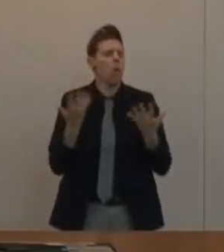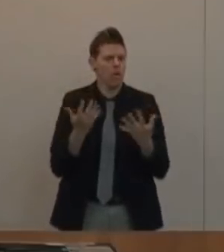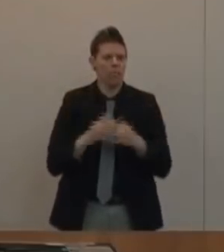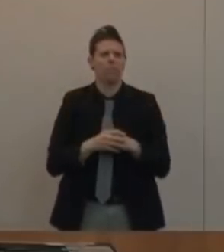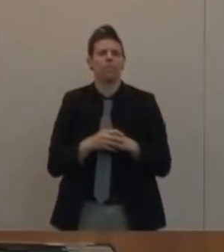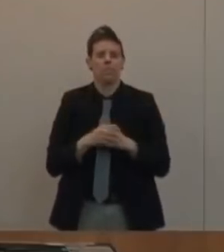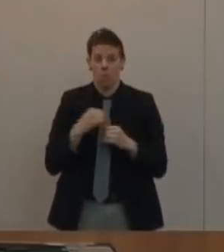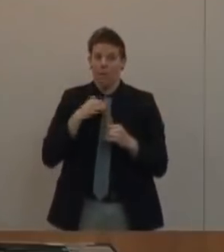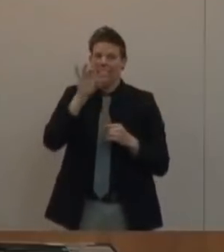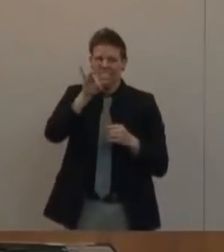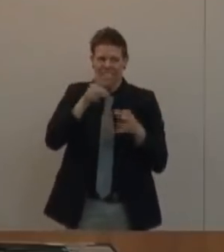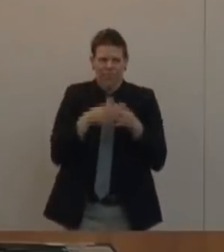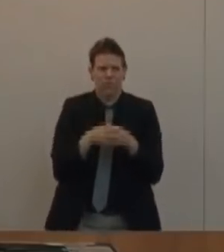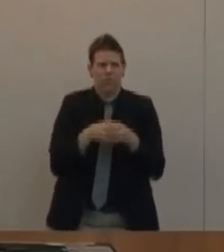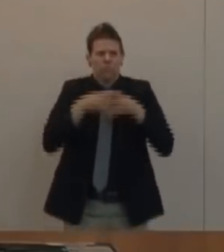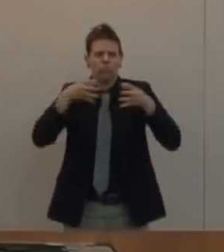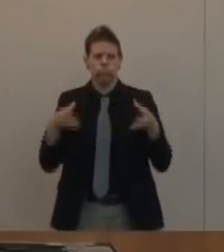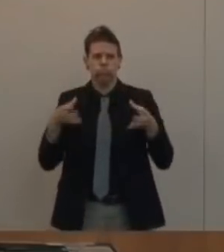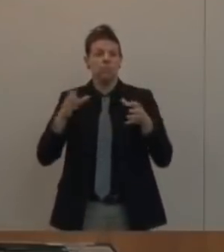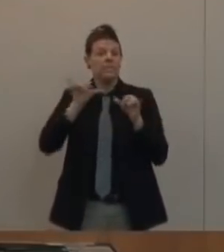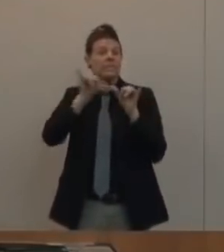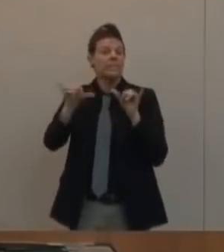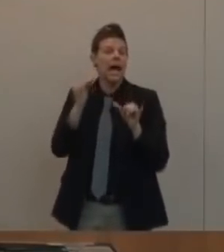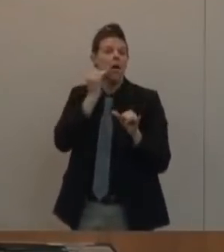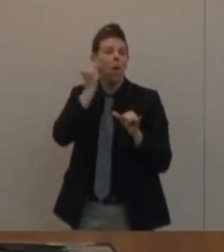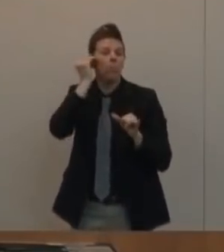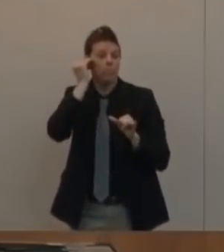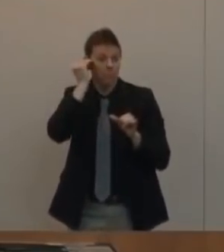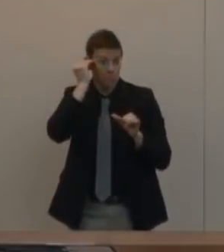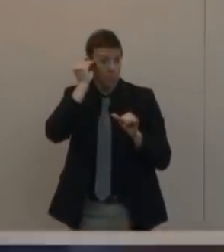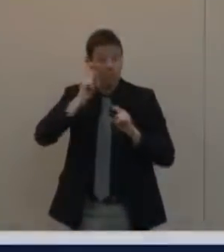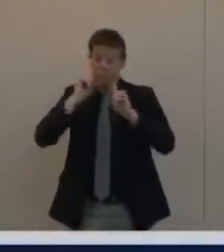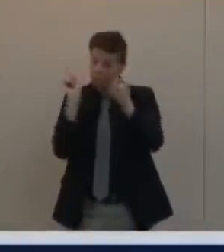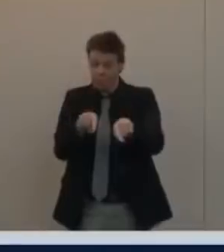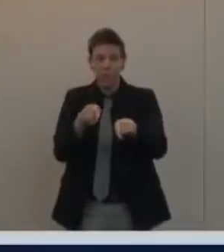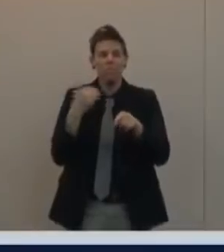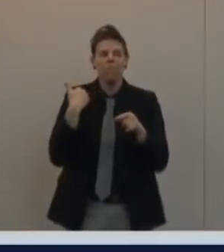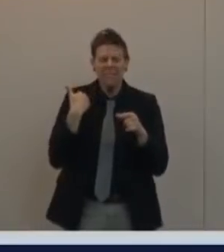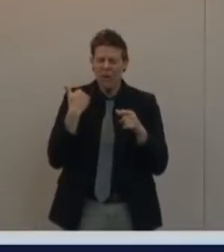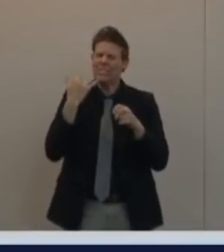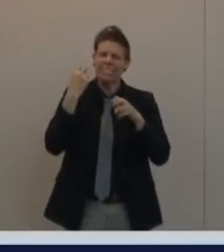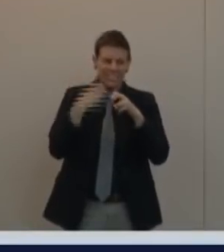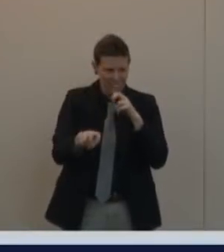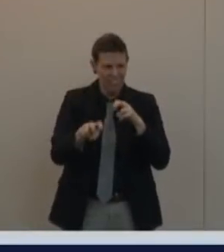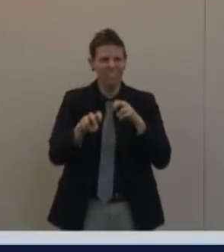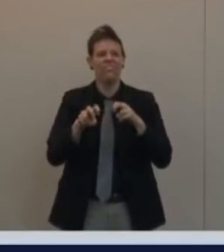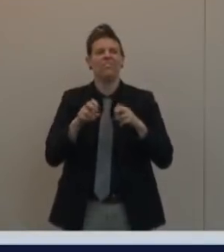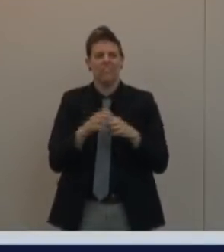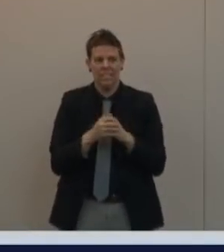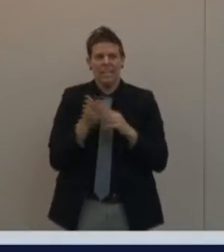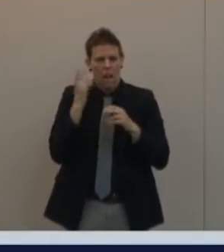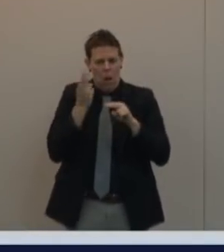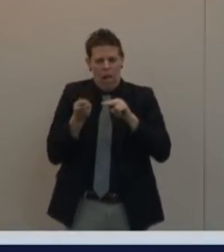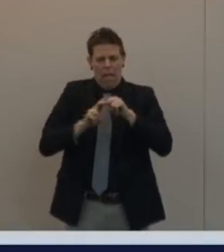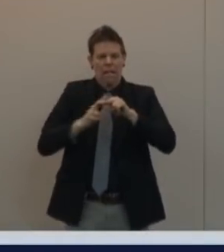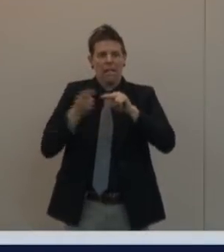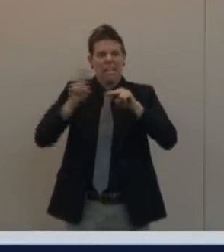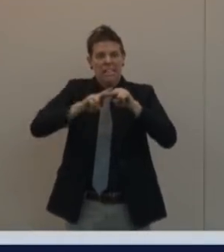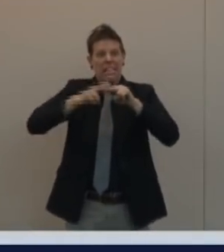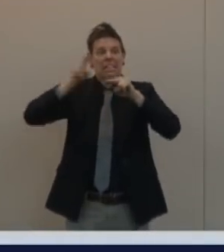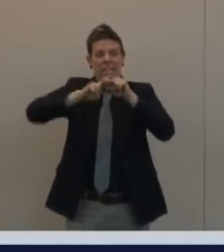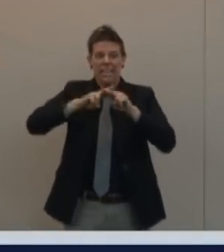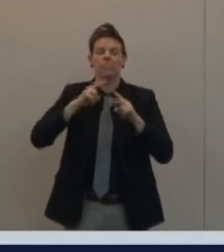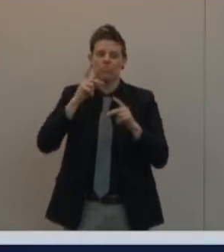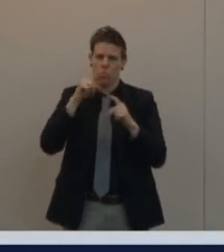extended our stay-at-home orders, and I know it's really hard. It gets increasingly difficult to meet these